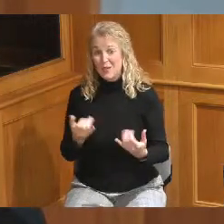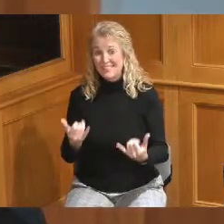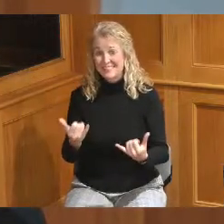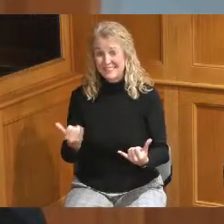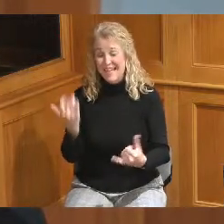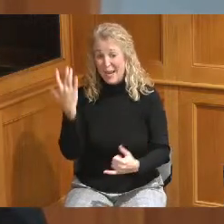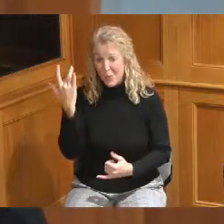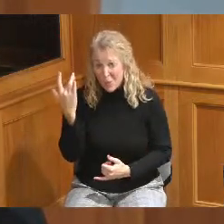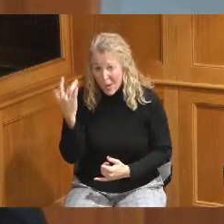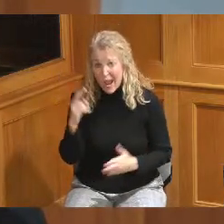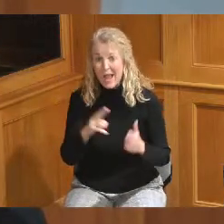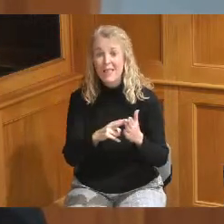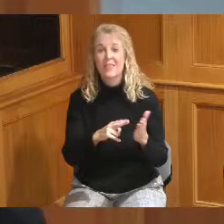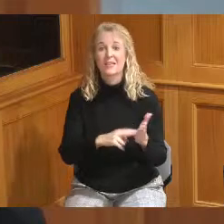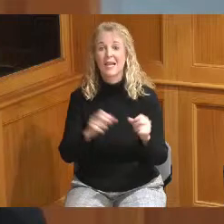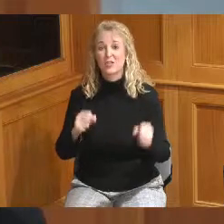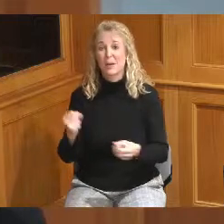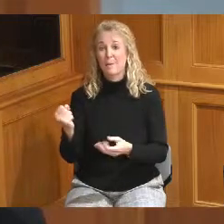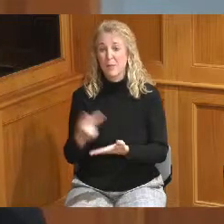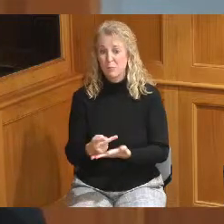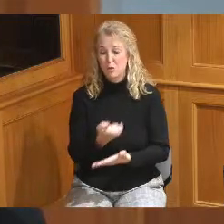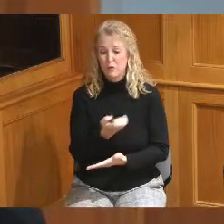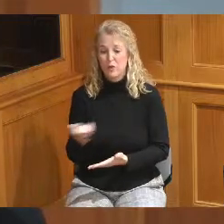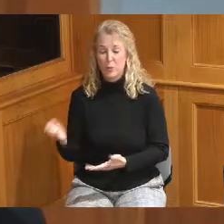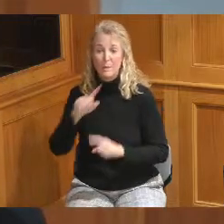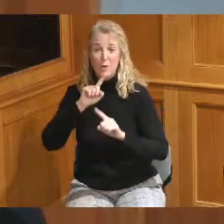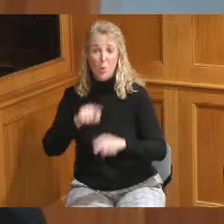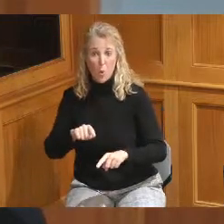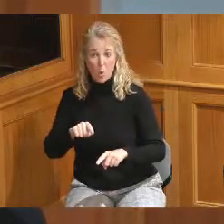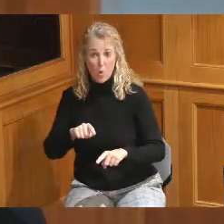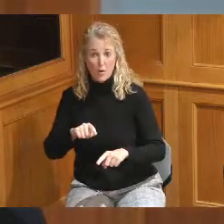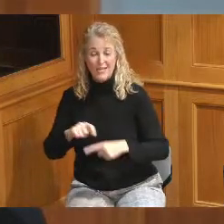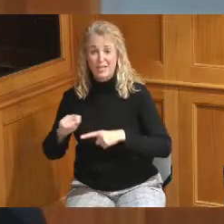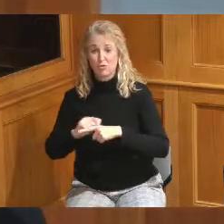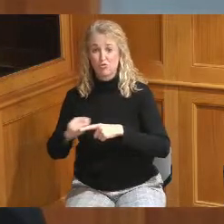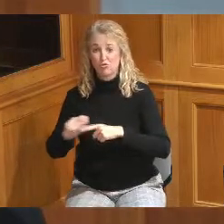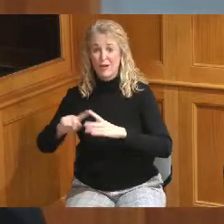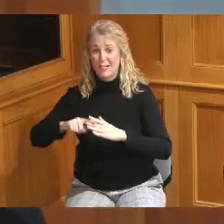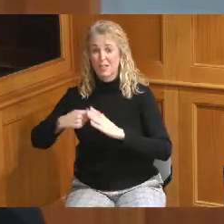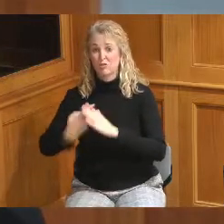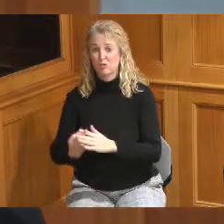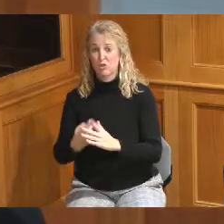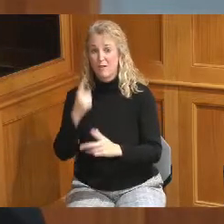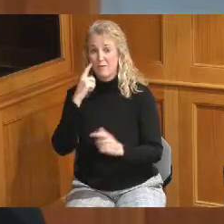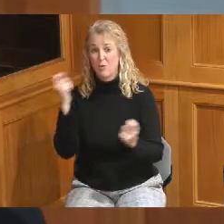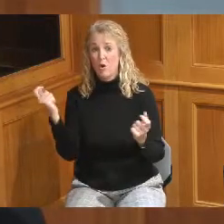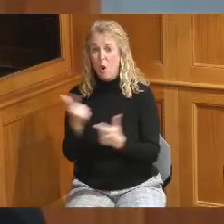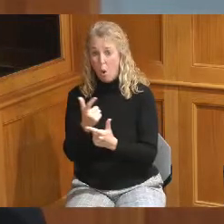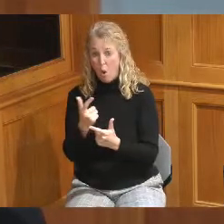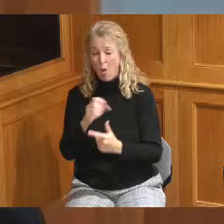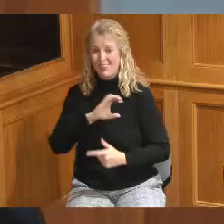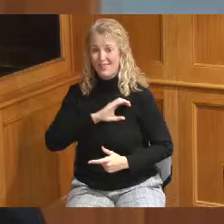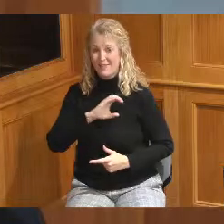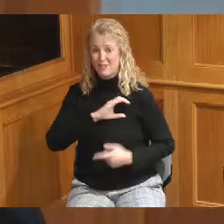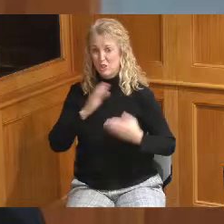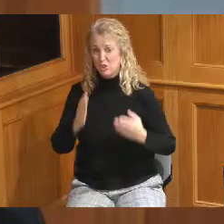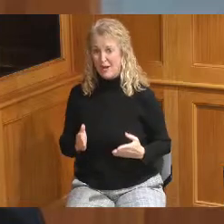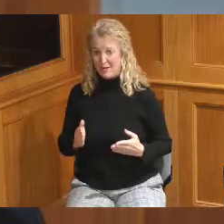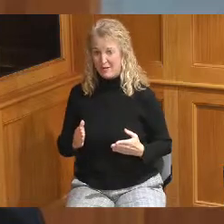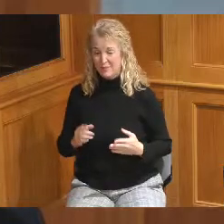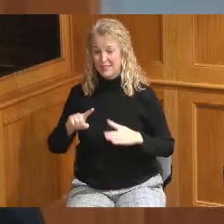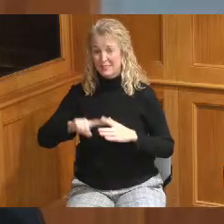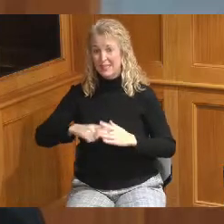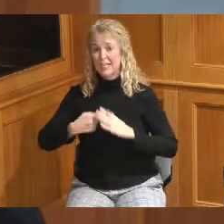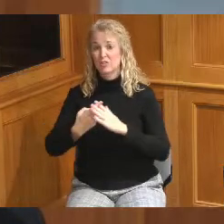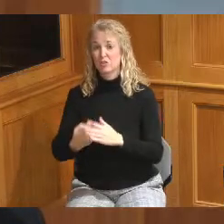so that the contract can be approved, equipment can be ordered, and trainings can be scheduled for all of the deputies so that we can